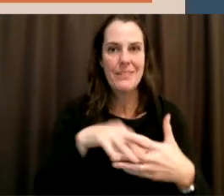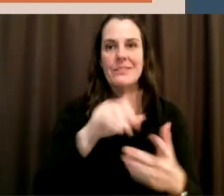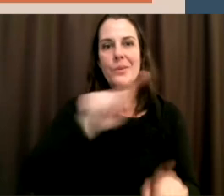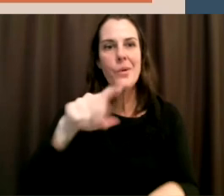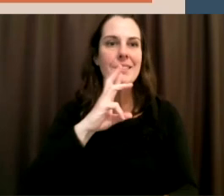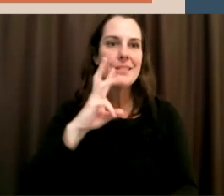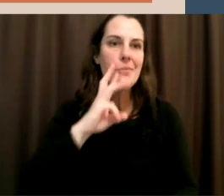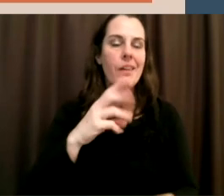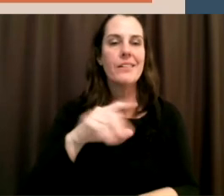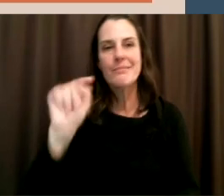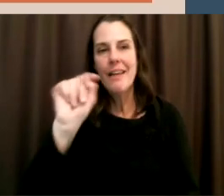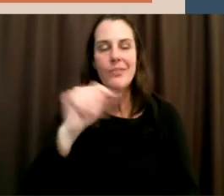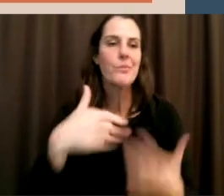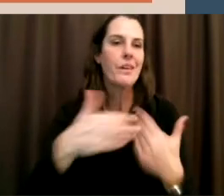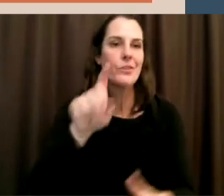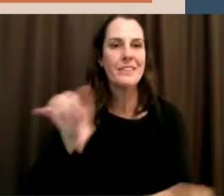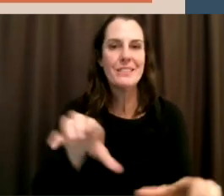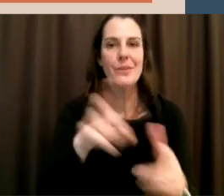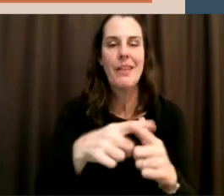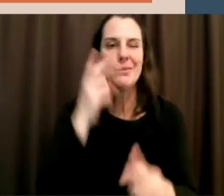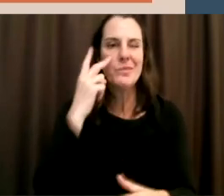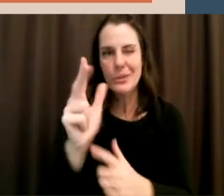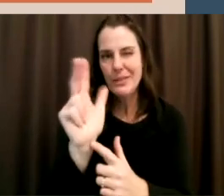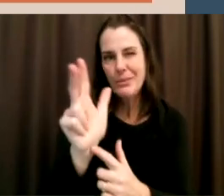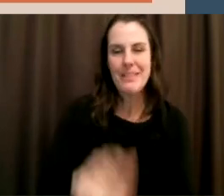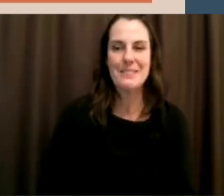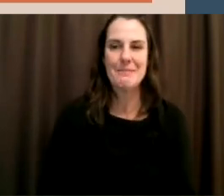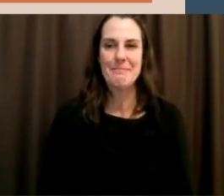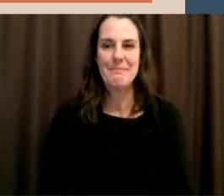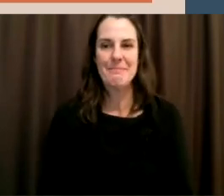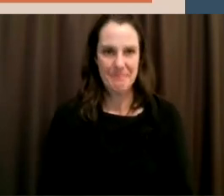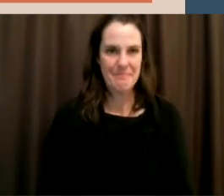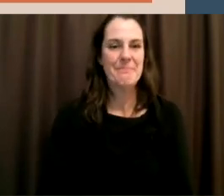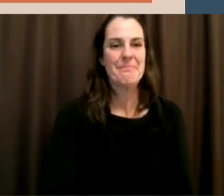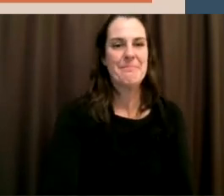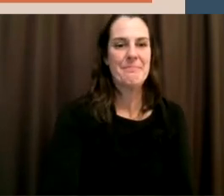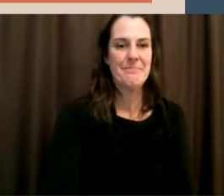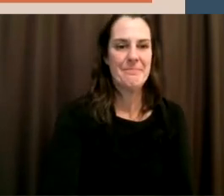water, use the restroom, whatever you need to do, and we'll see you back here in 3 minutes.